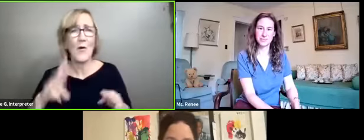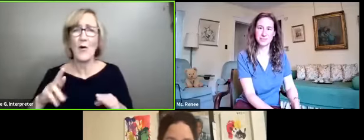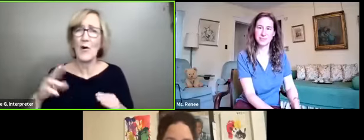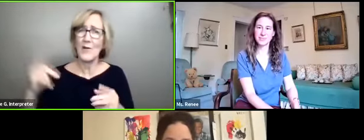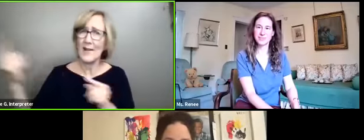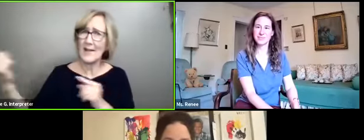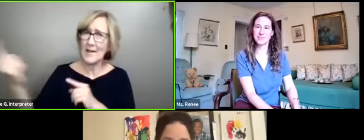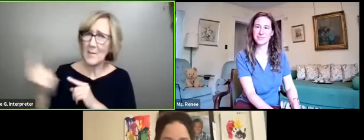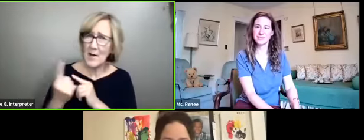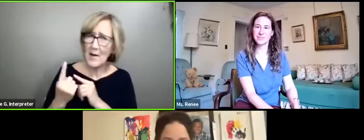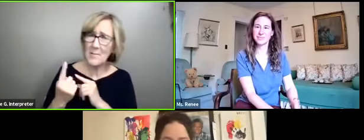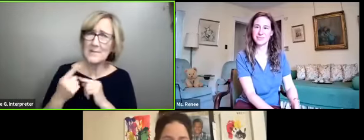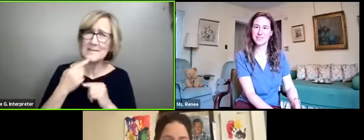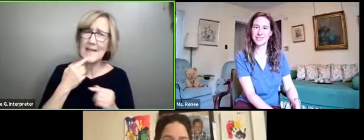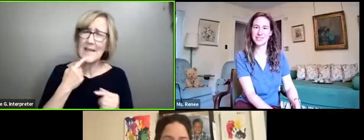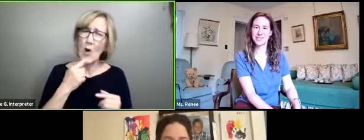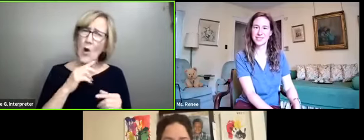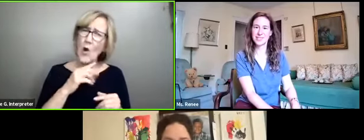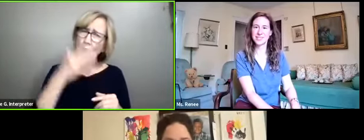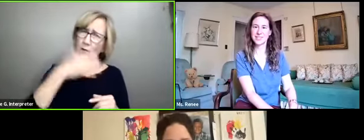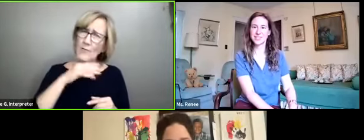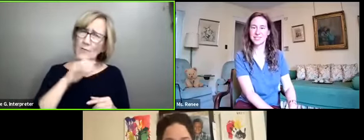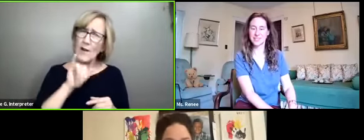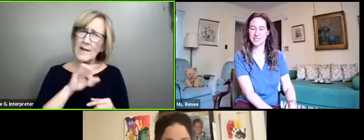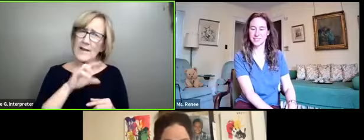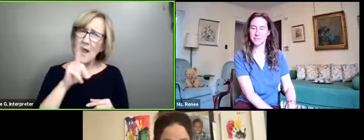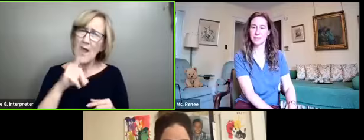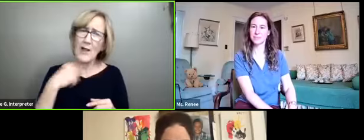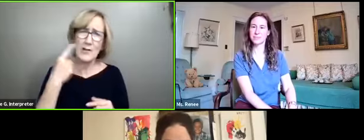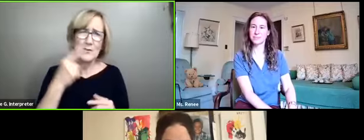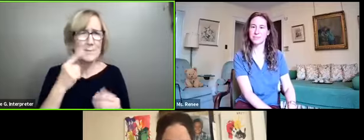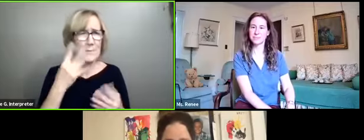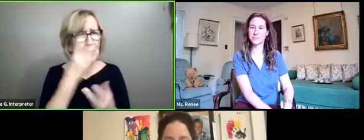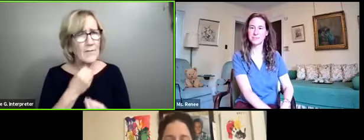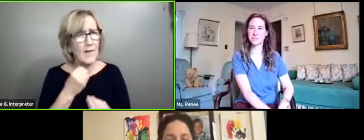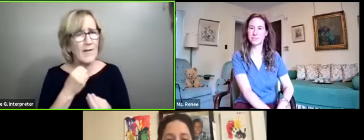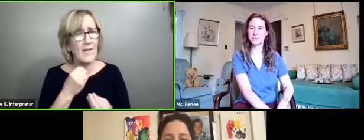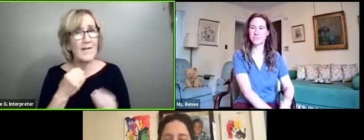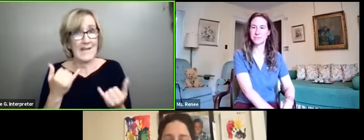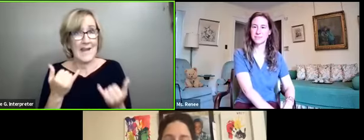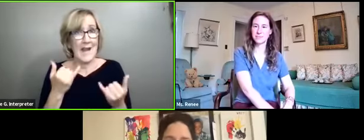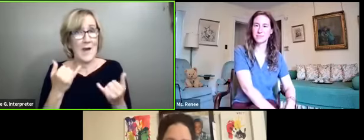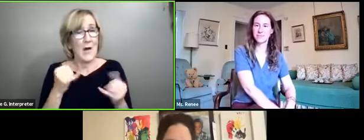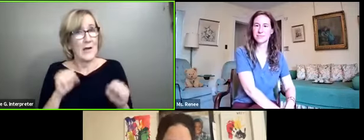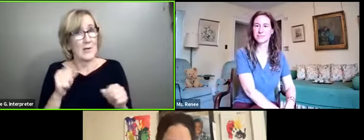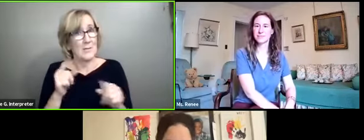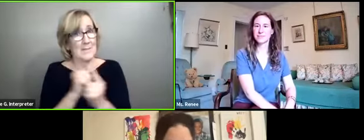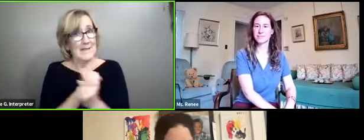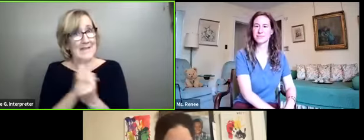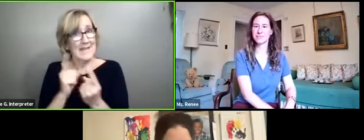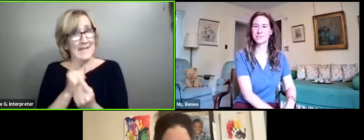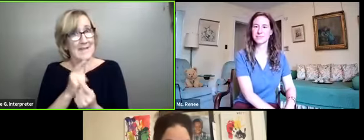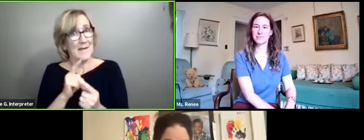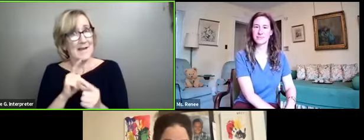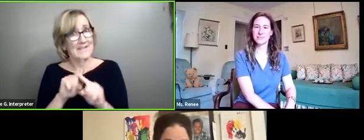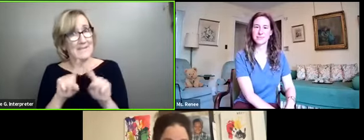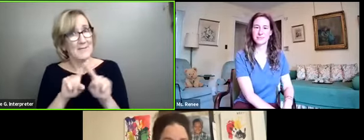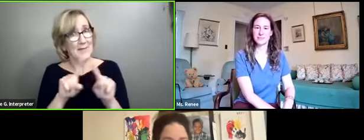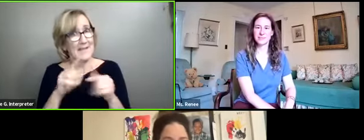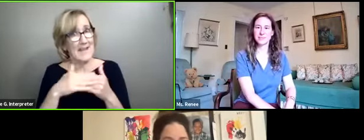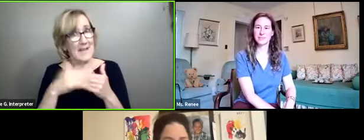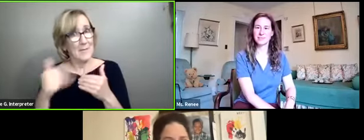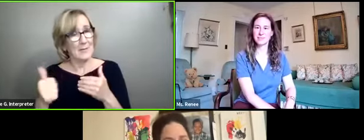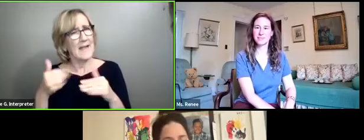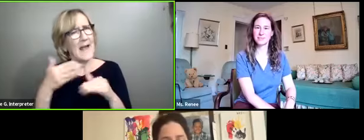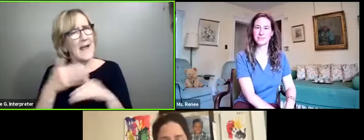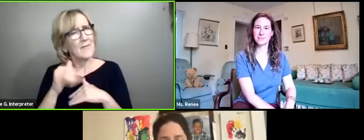and they'd compliment my front yard. And it just became a space for me to get to know my neighbors. So after that happened, I kind of got this idea. I'm like, well,